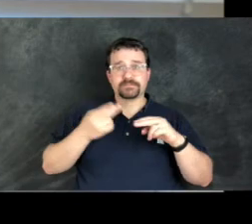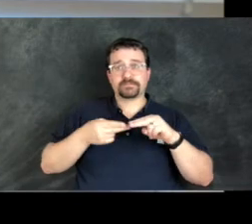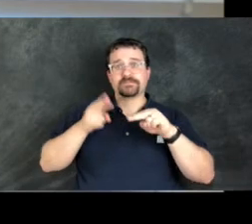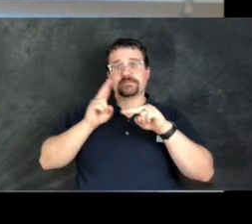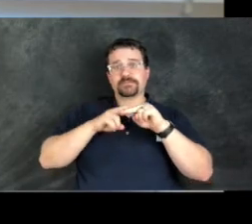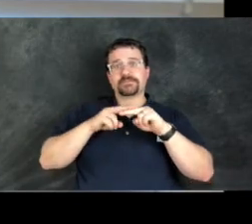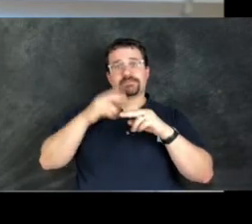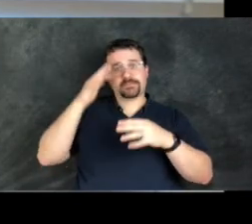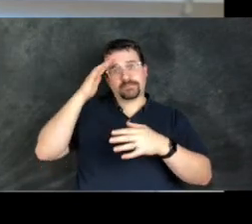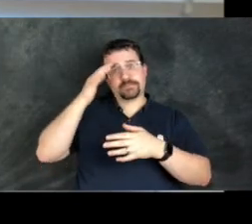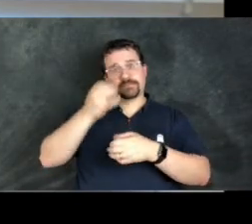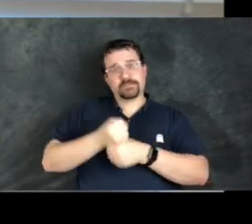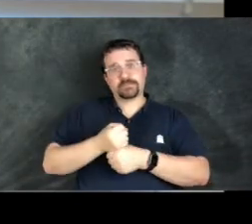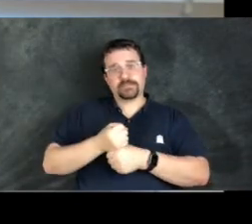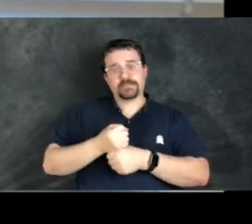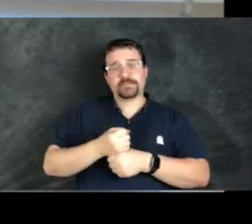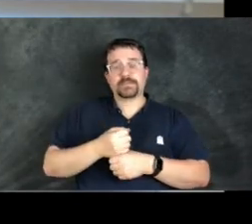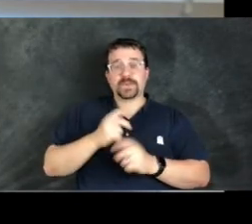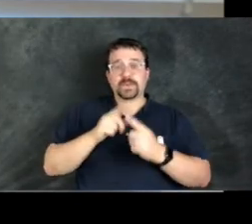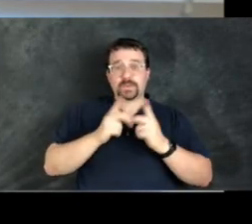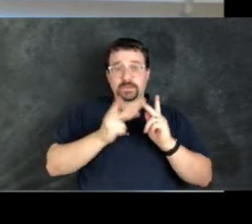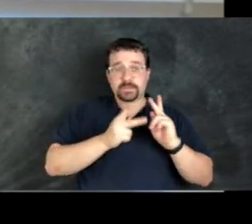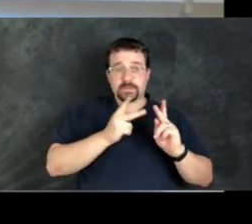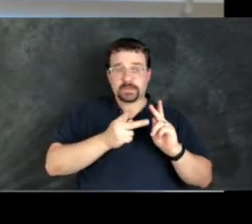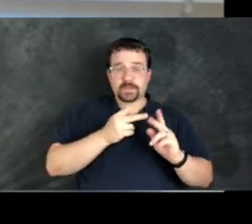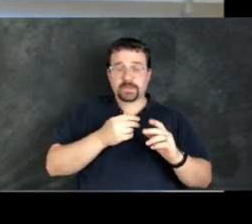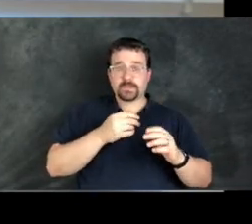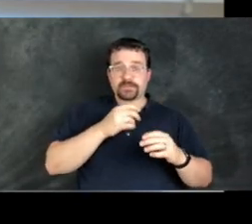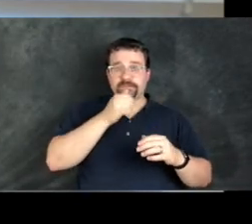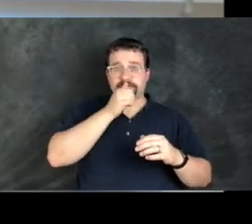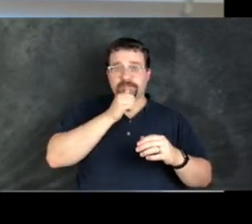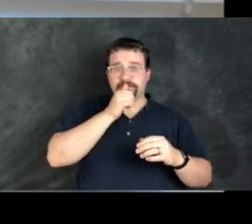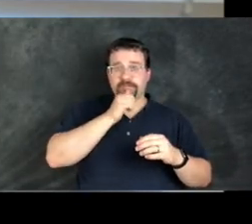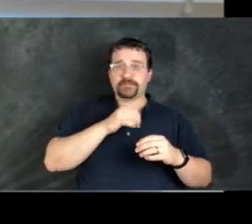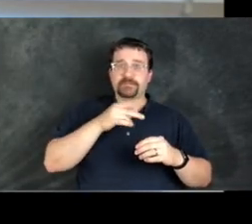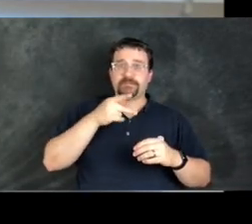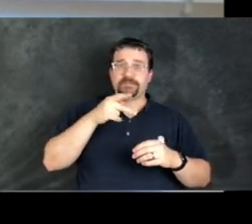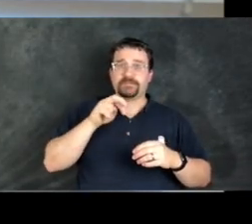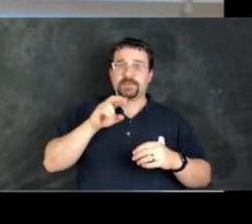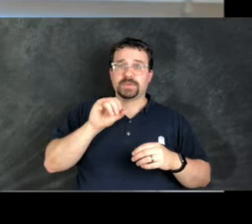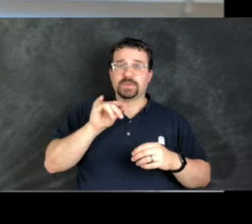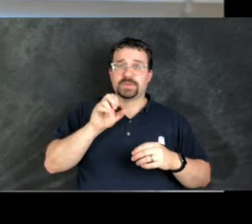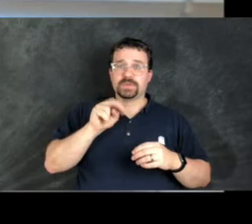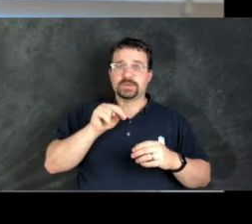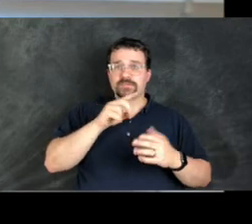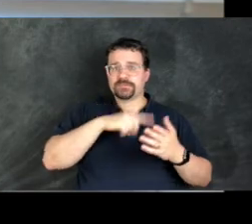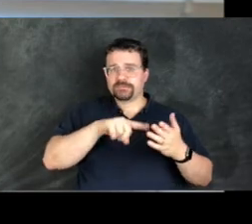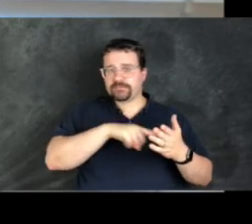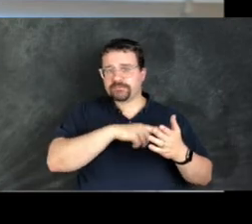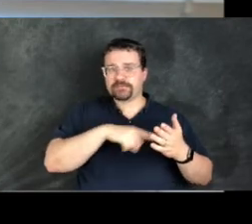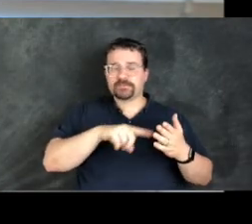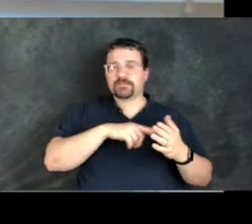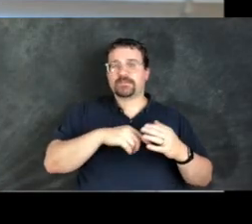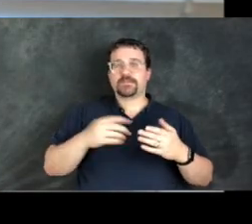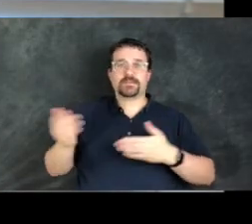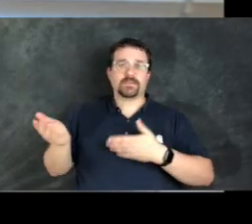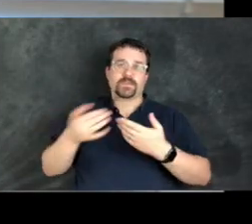increase faith. To one enduring persecution or prejudice, bring